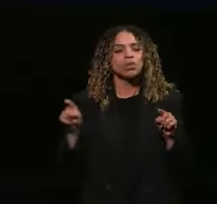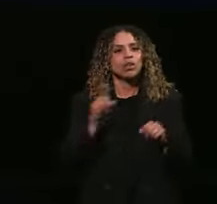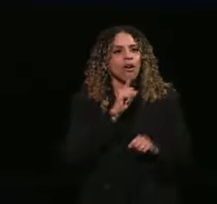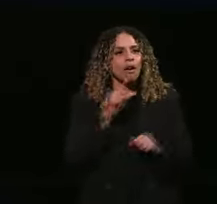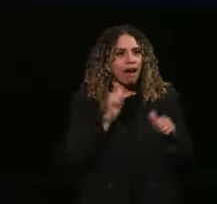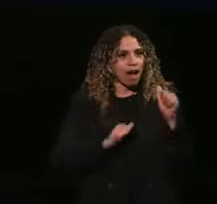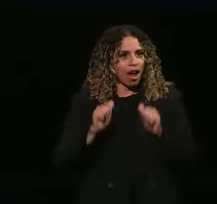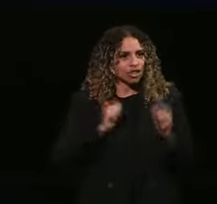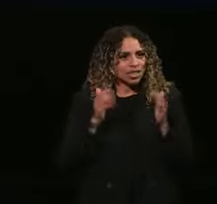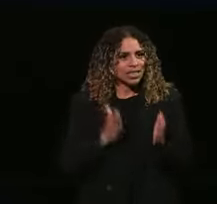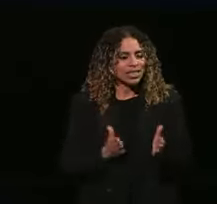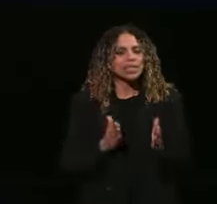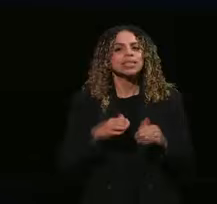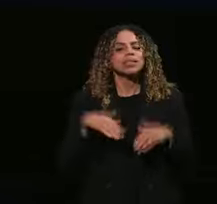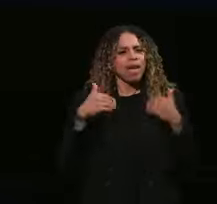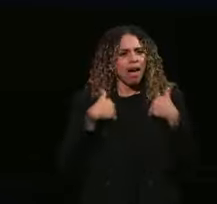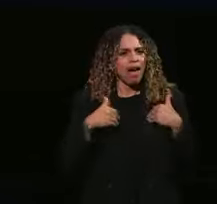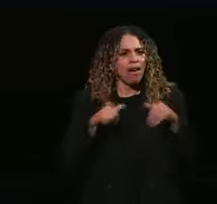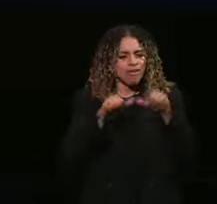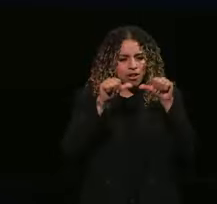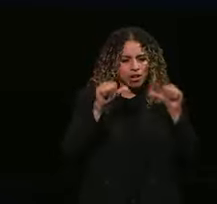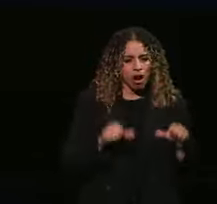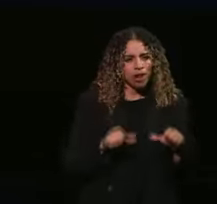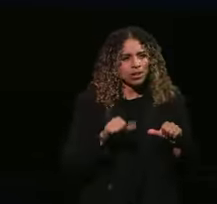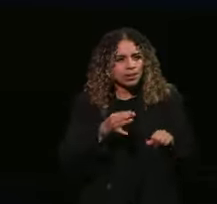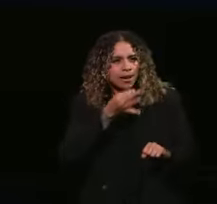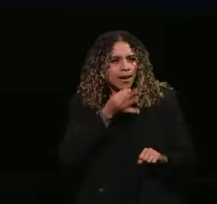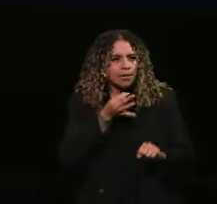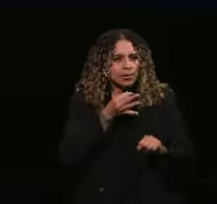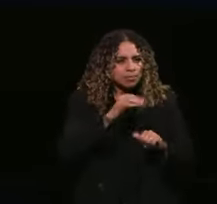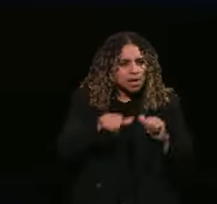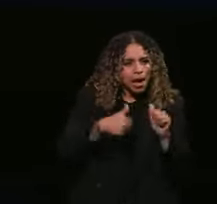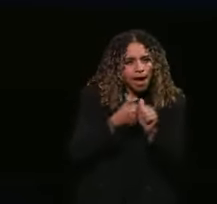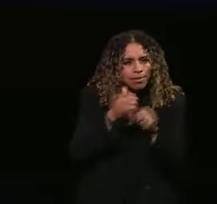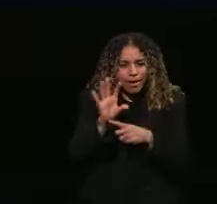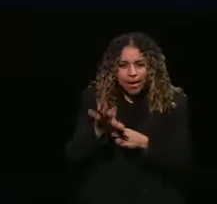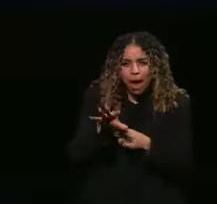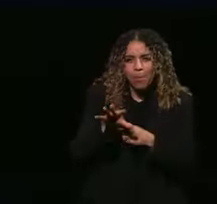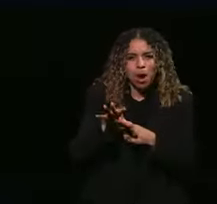is an architect behind the camera, me speaking from time to time,